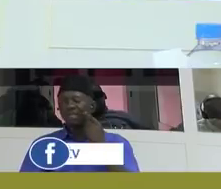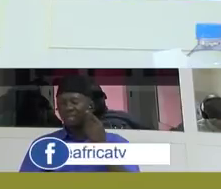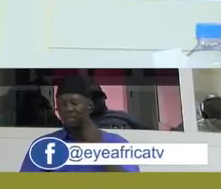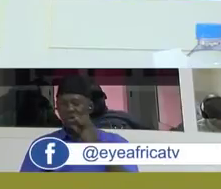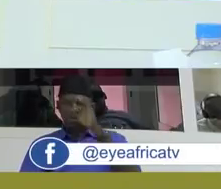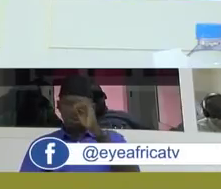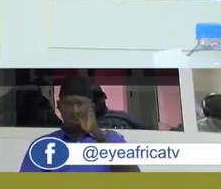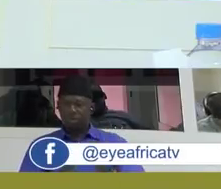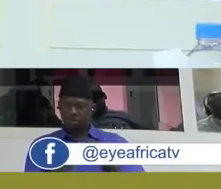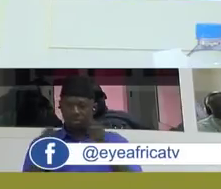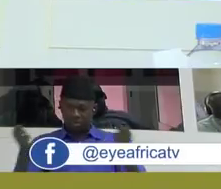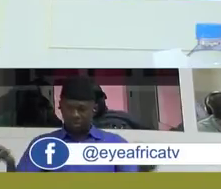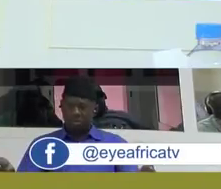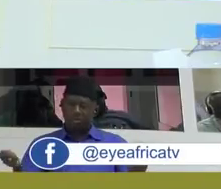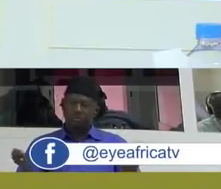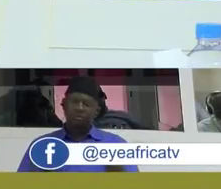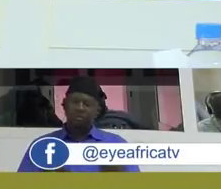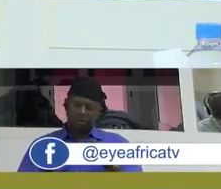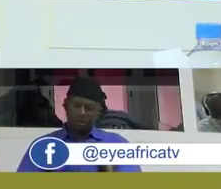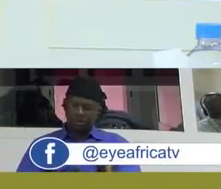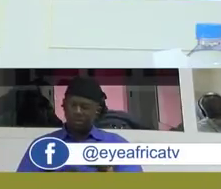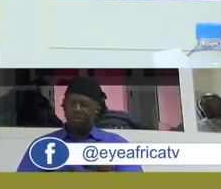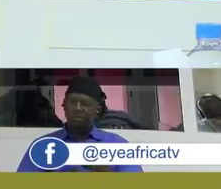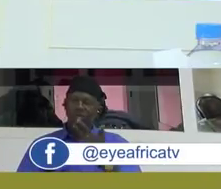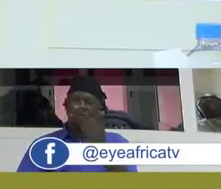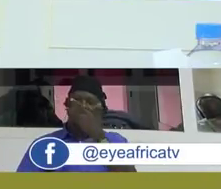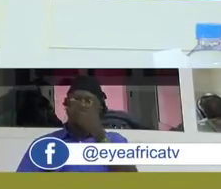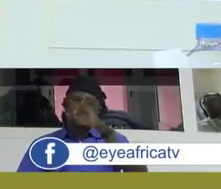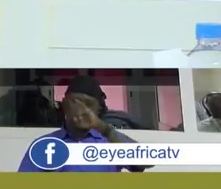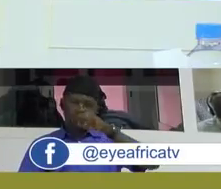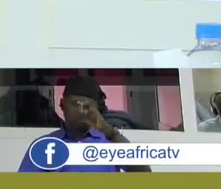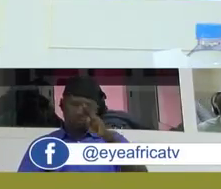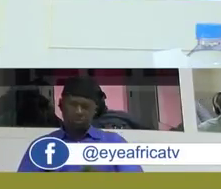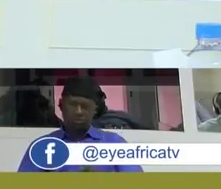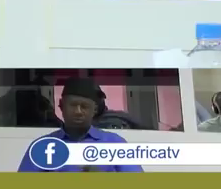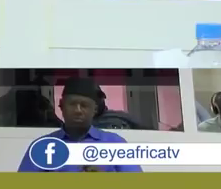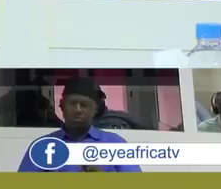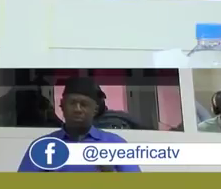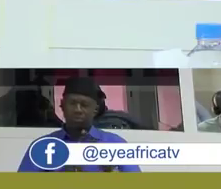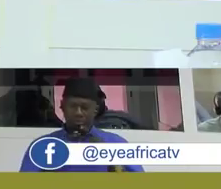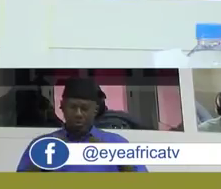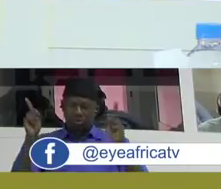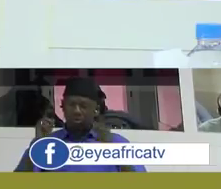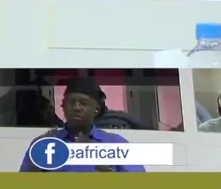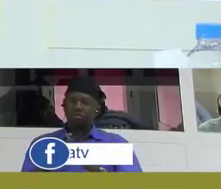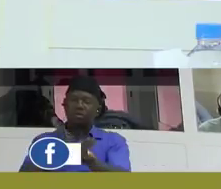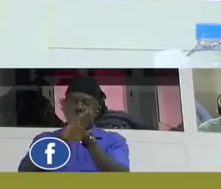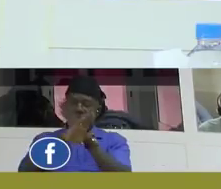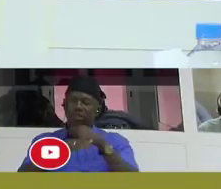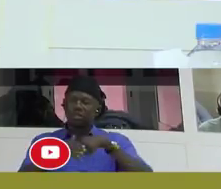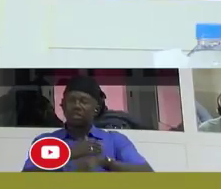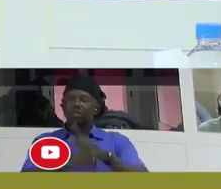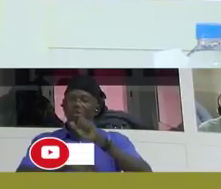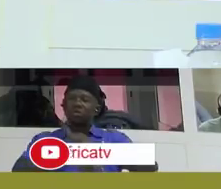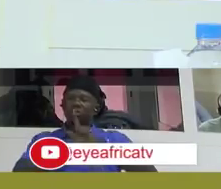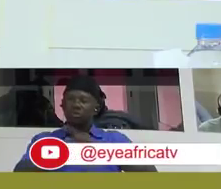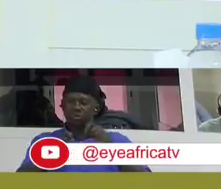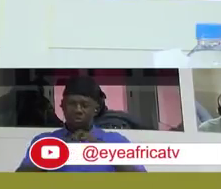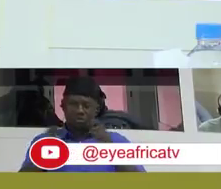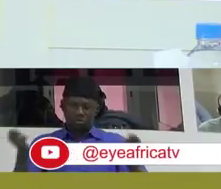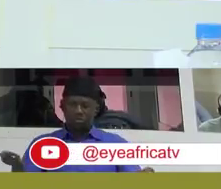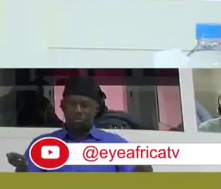This 8 June publication of the ban in the local newspaper and GRTS